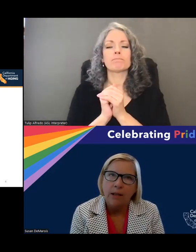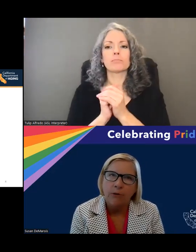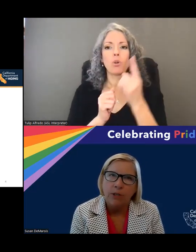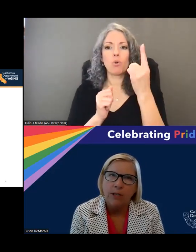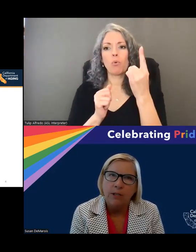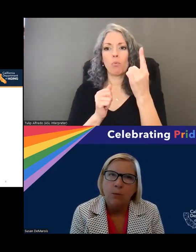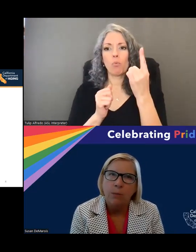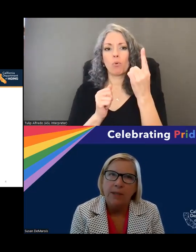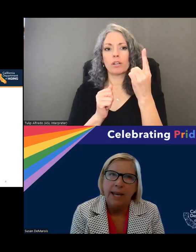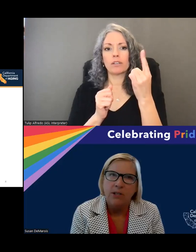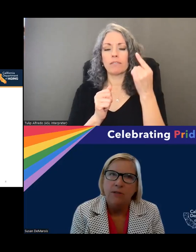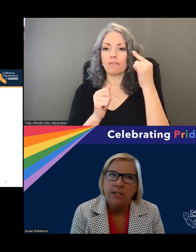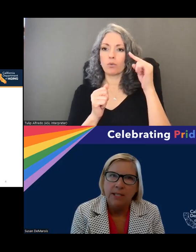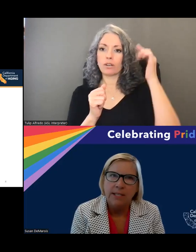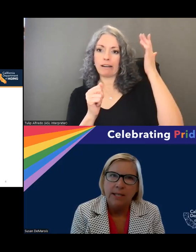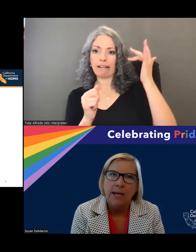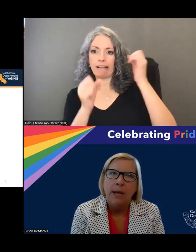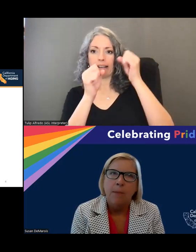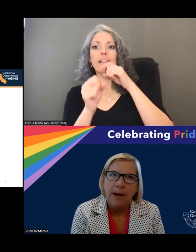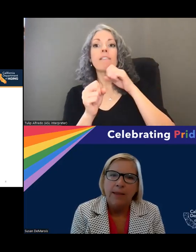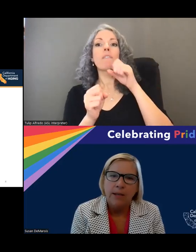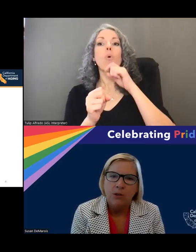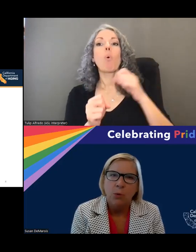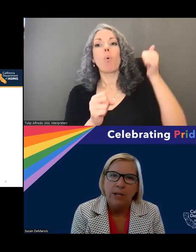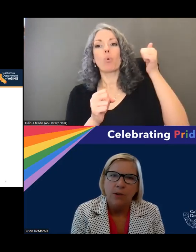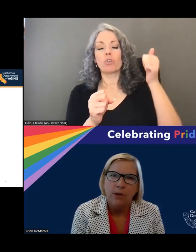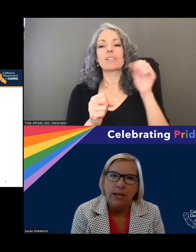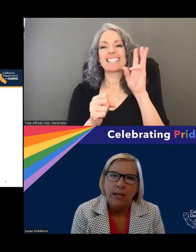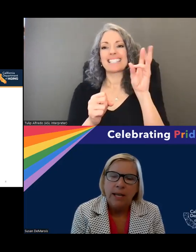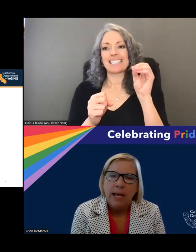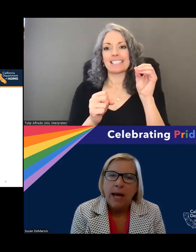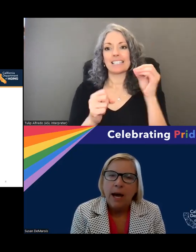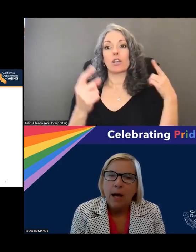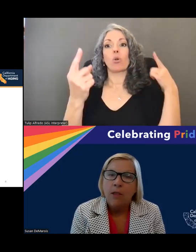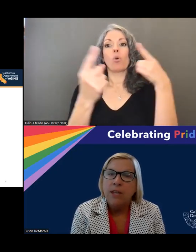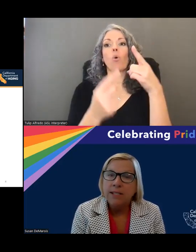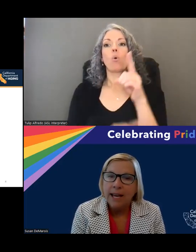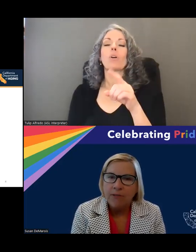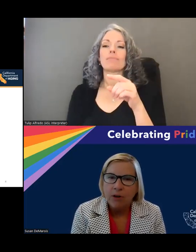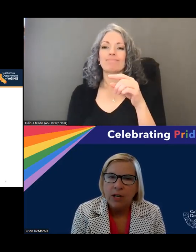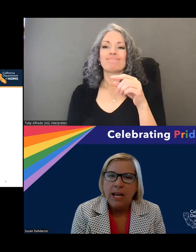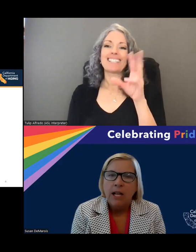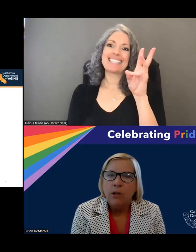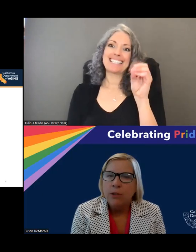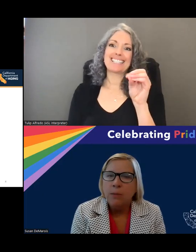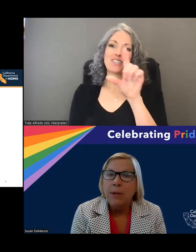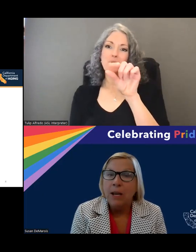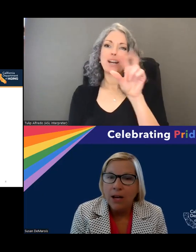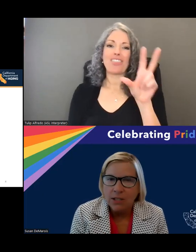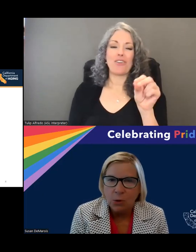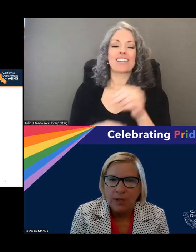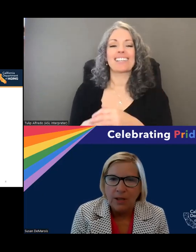4 Californians will be the age of 60 by the year 2030. This effort